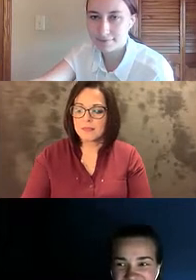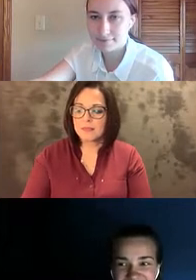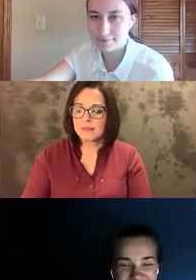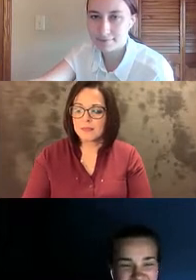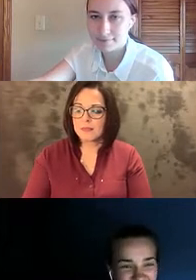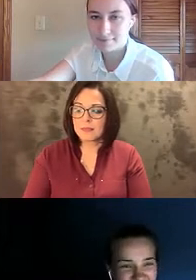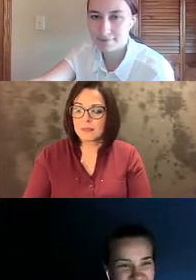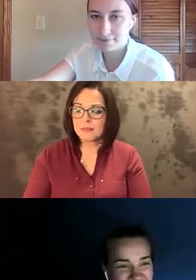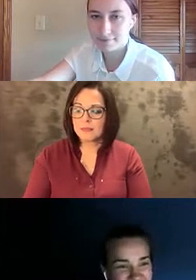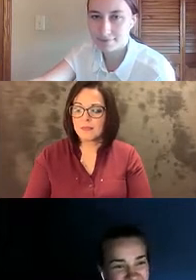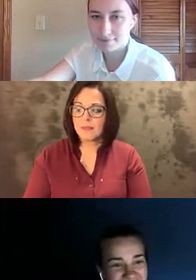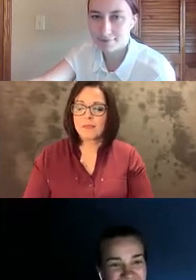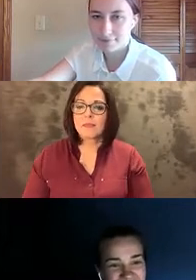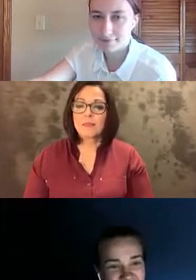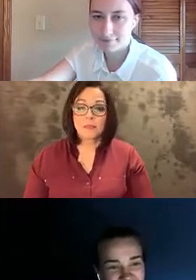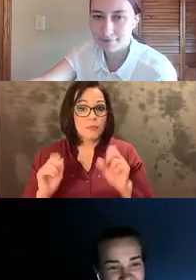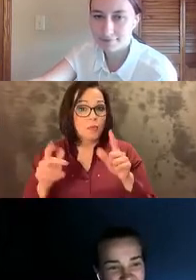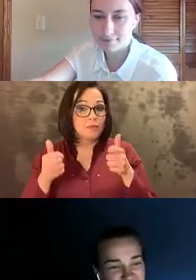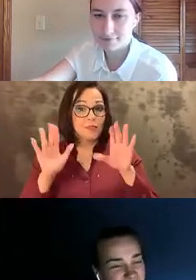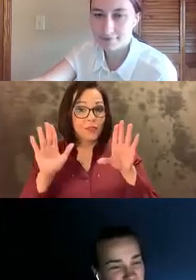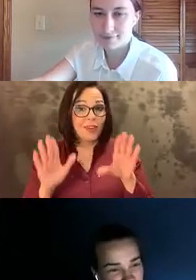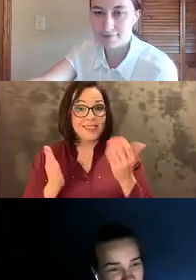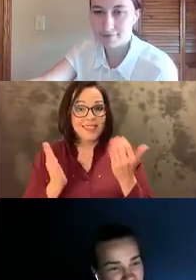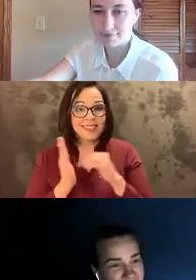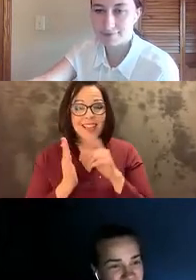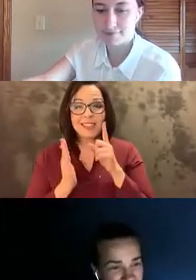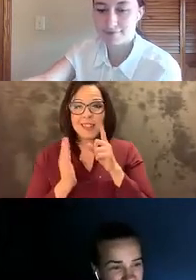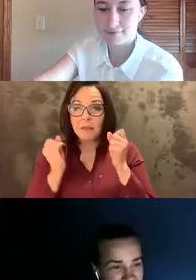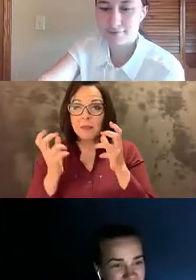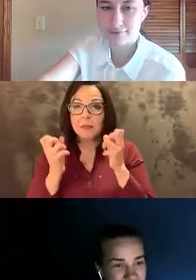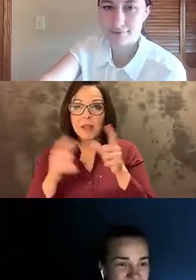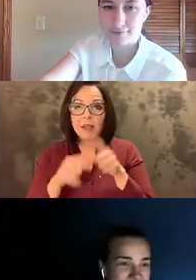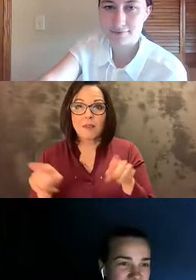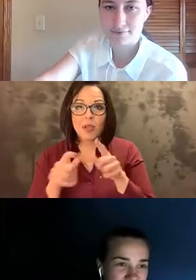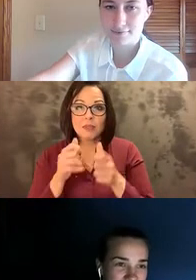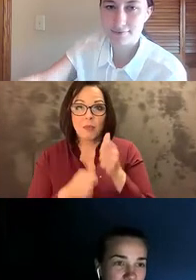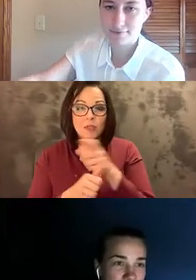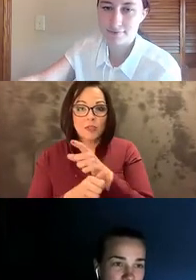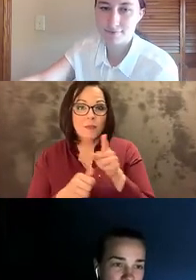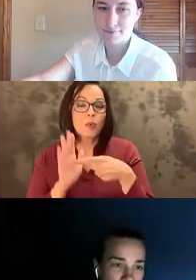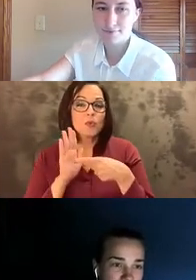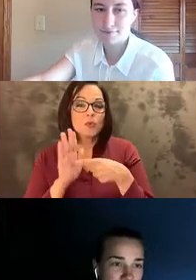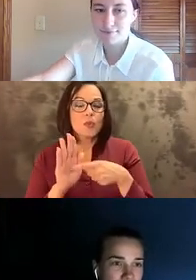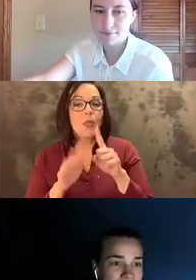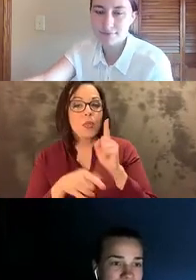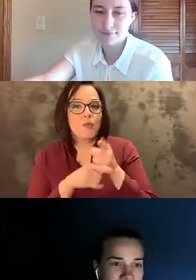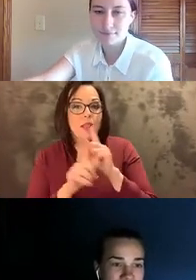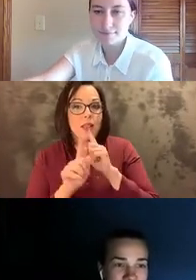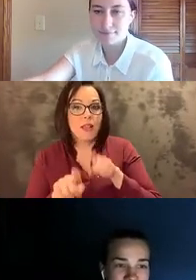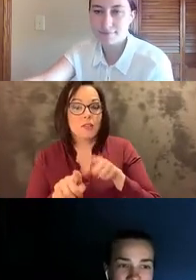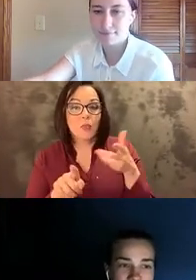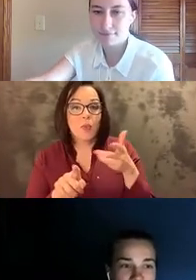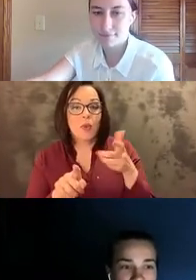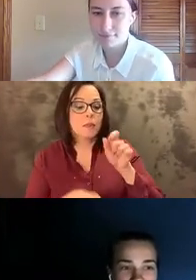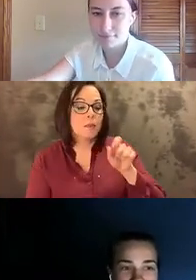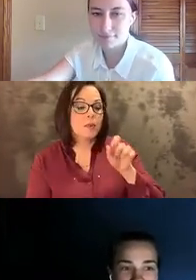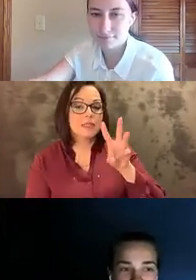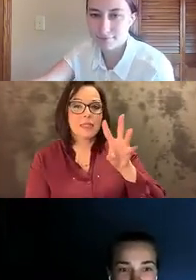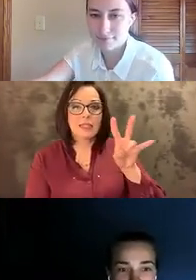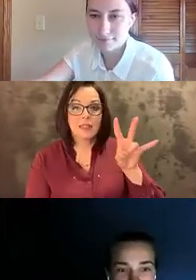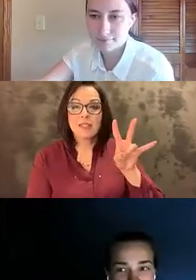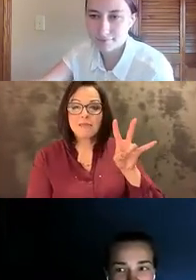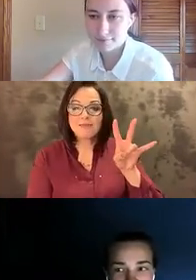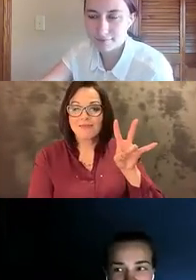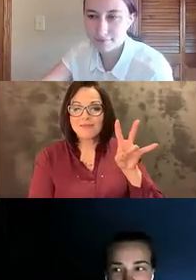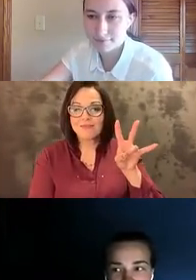Great. So yeah, again, the majority indicated the correct answer, which would be 0.67.